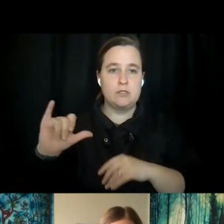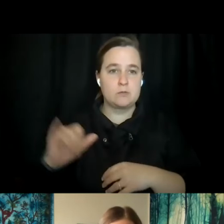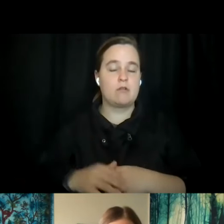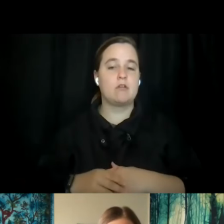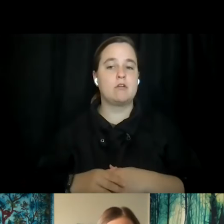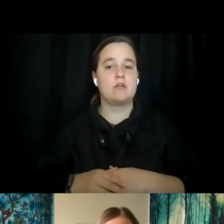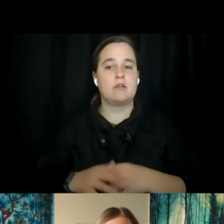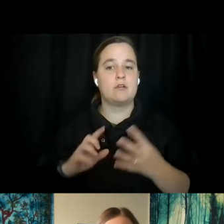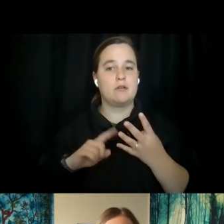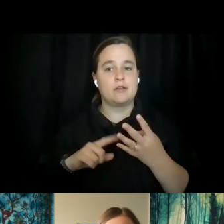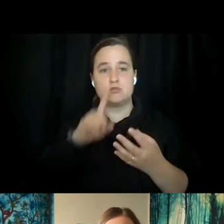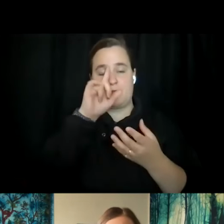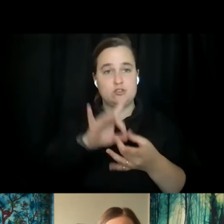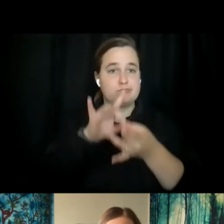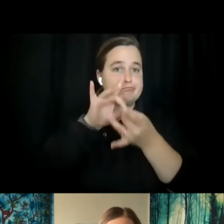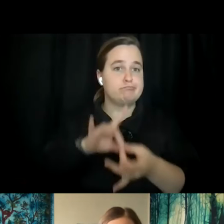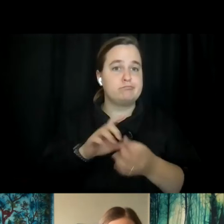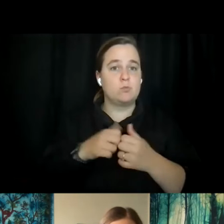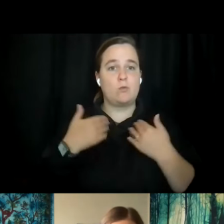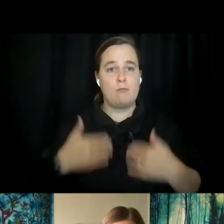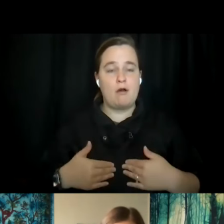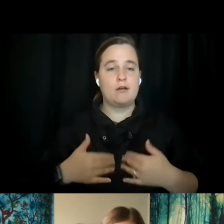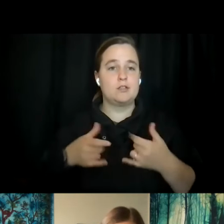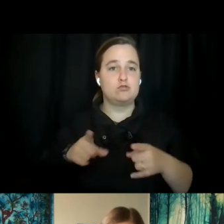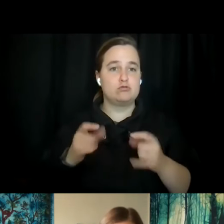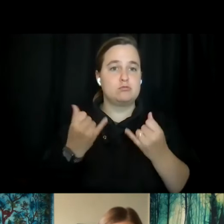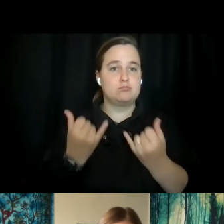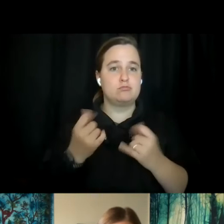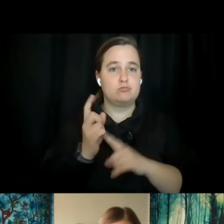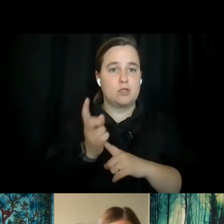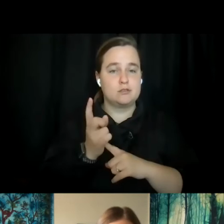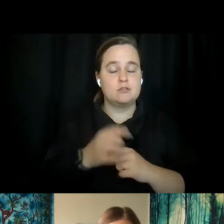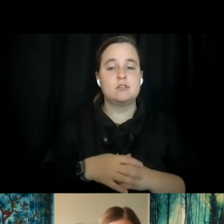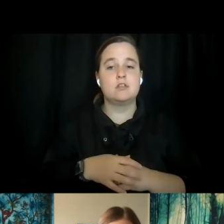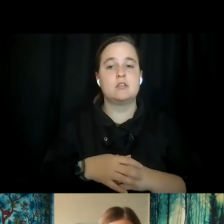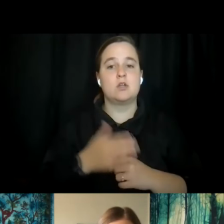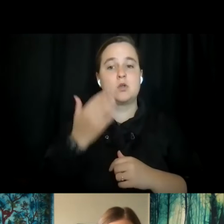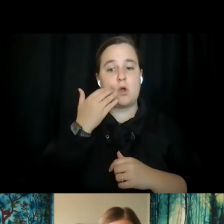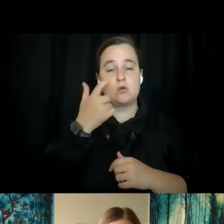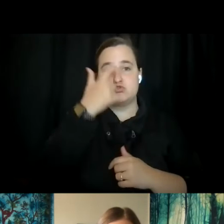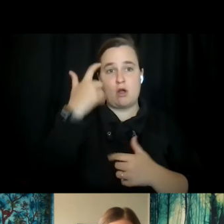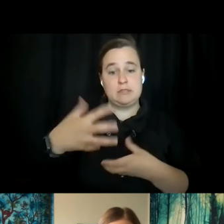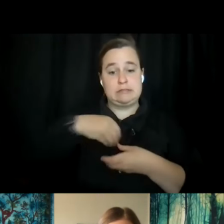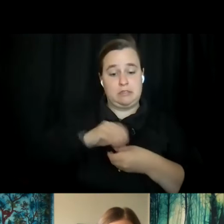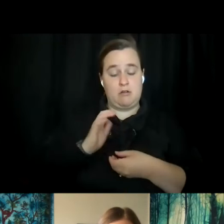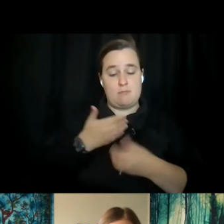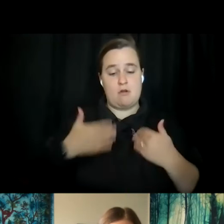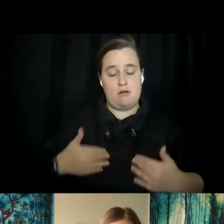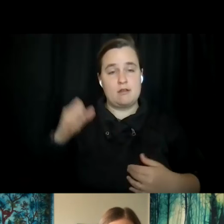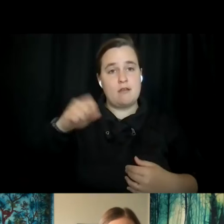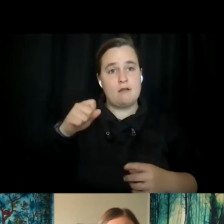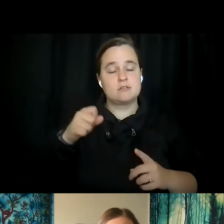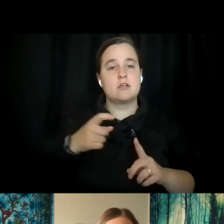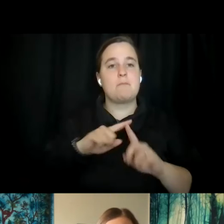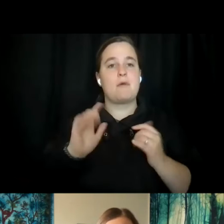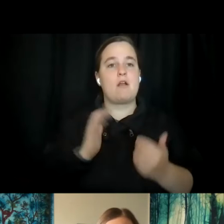just being in touch with your body in the present. So knowing that traumas from our past live in our bodies, yet our bodies are in